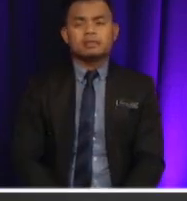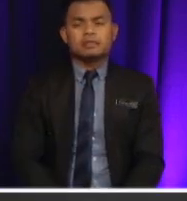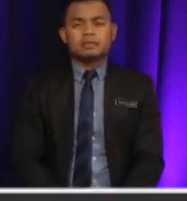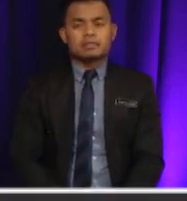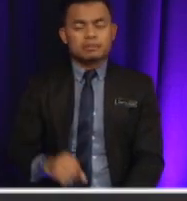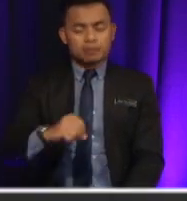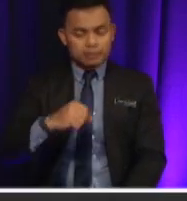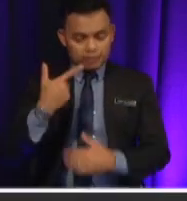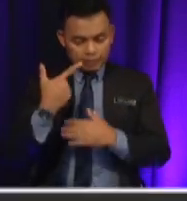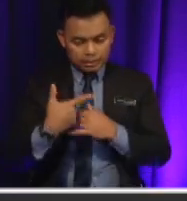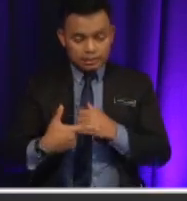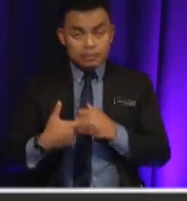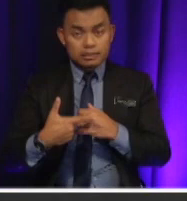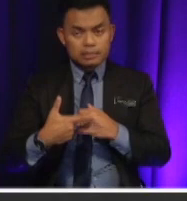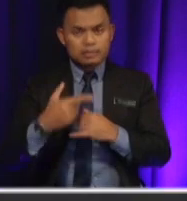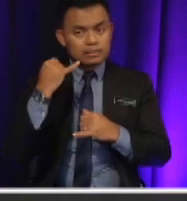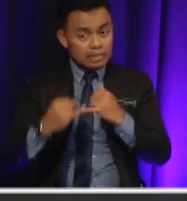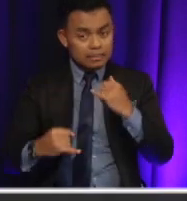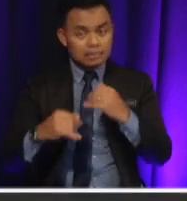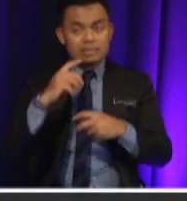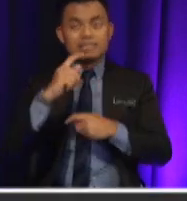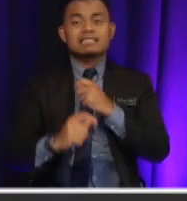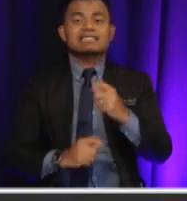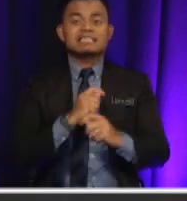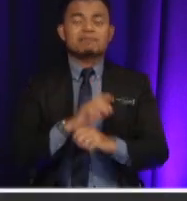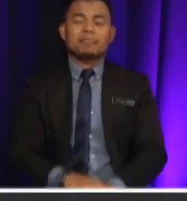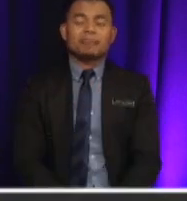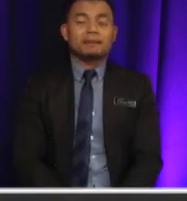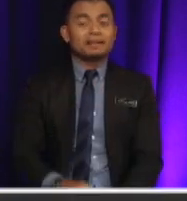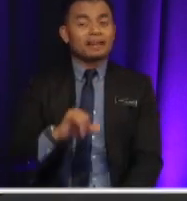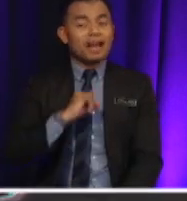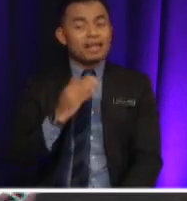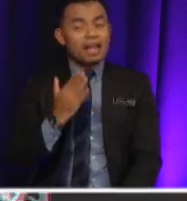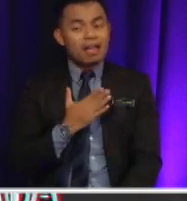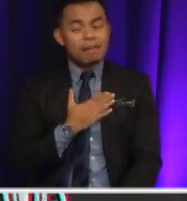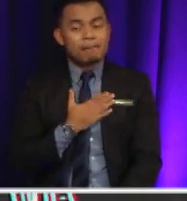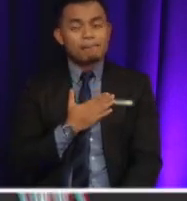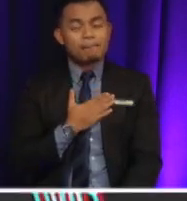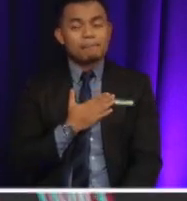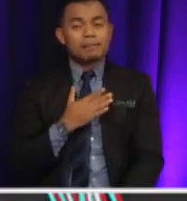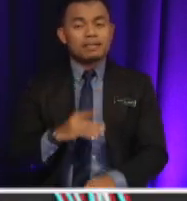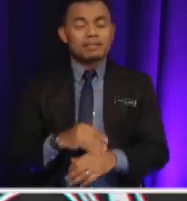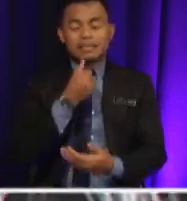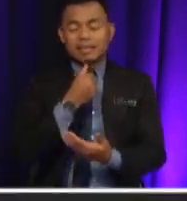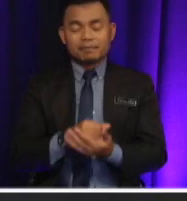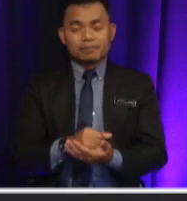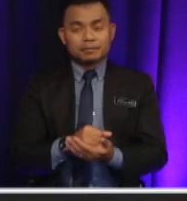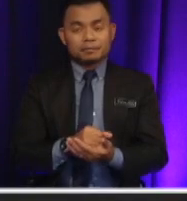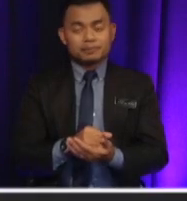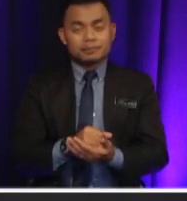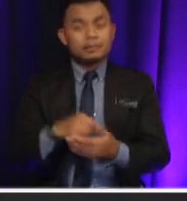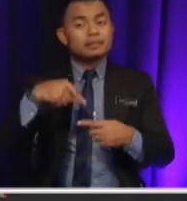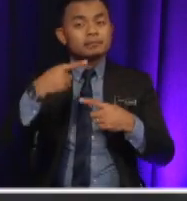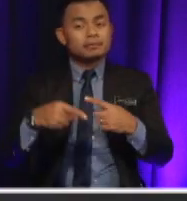year's action man. I am the envelope of which the gum is gone,